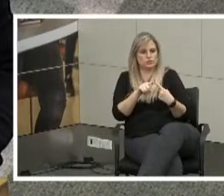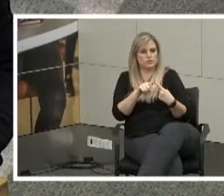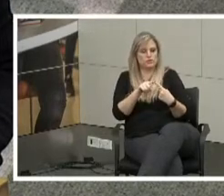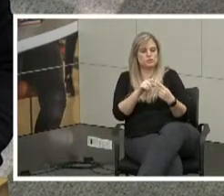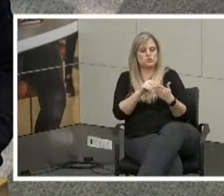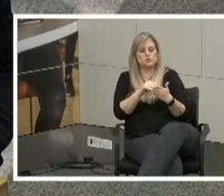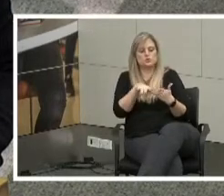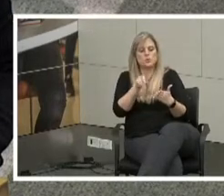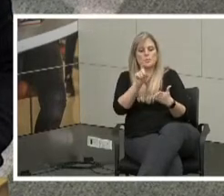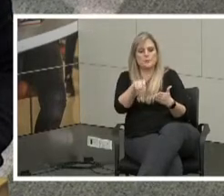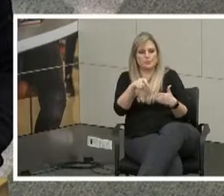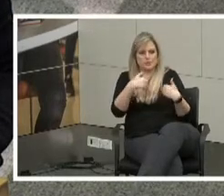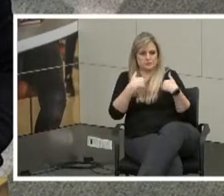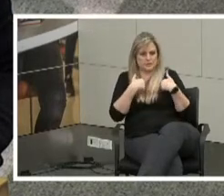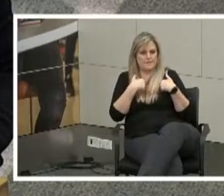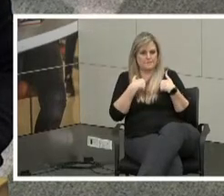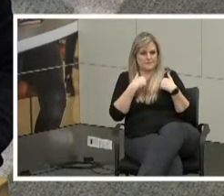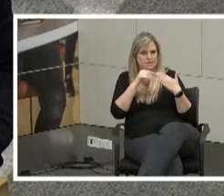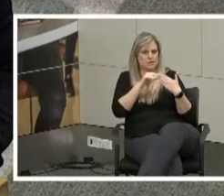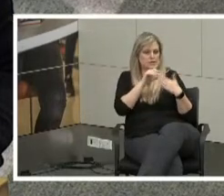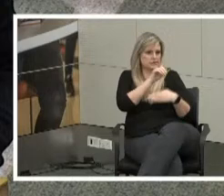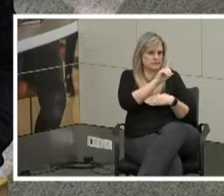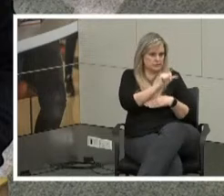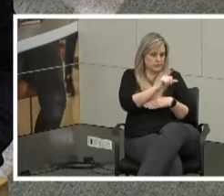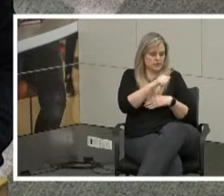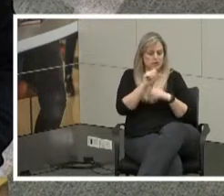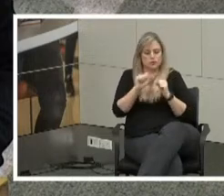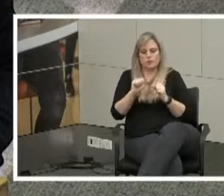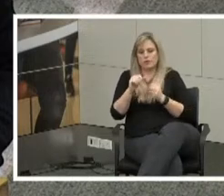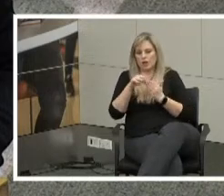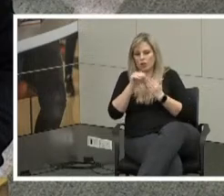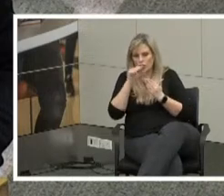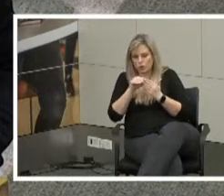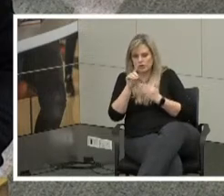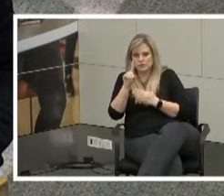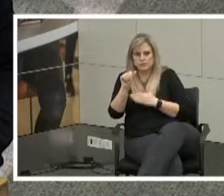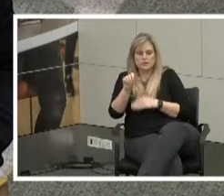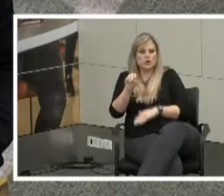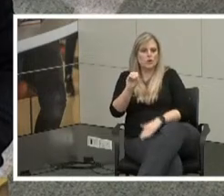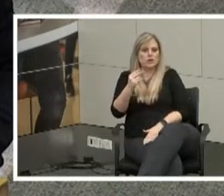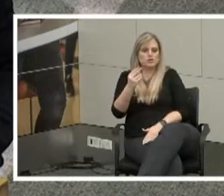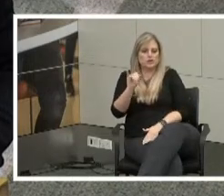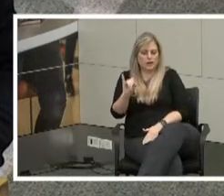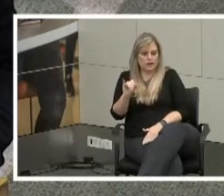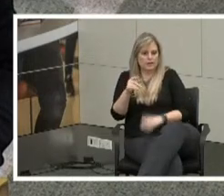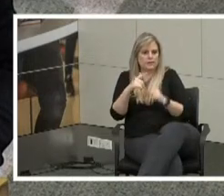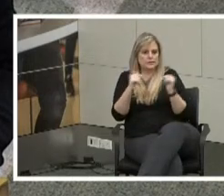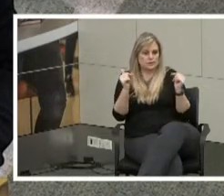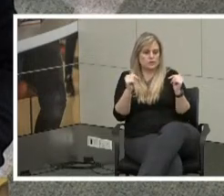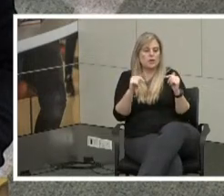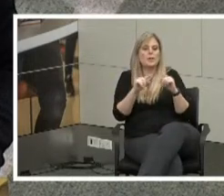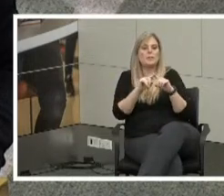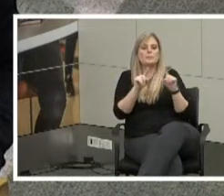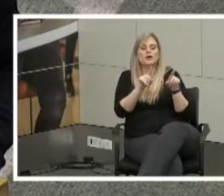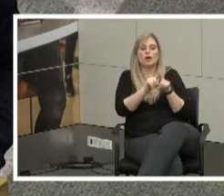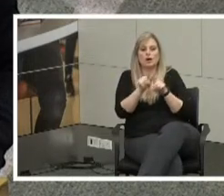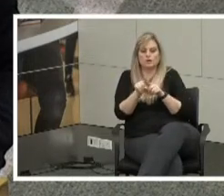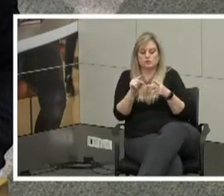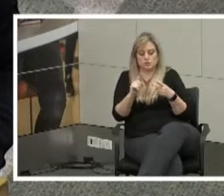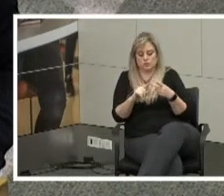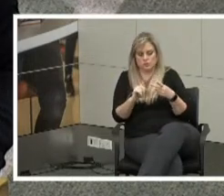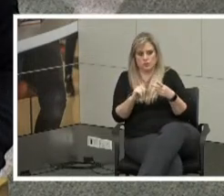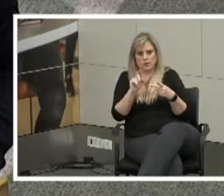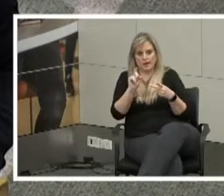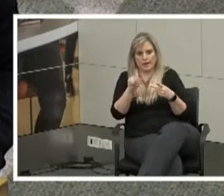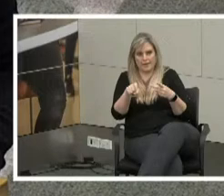disability such as a learning disability um other health impairment Etc but they also have to